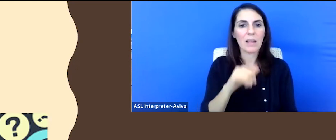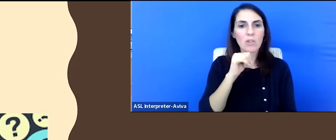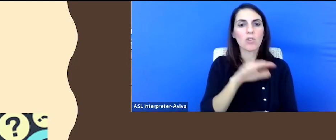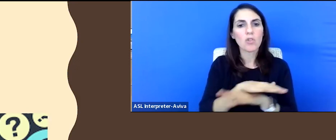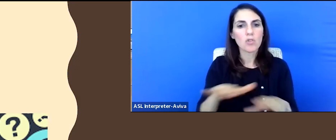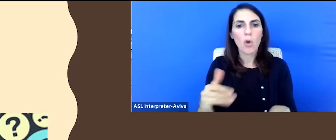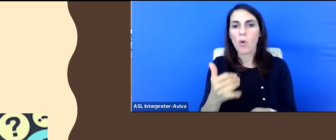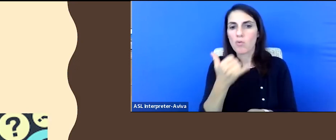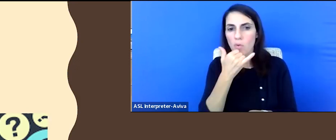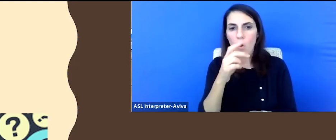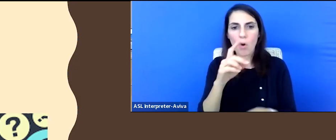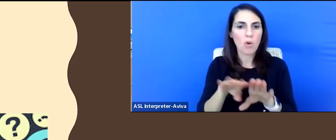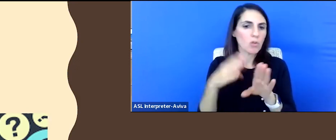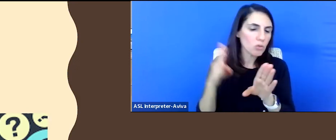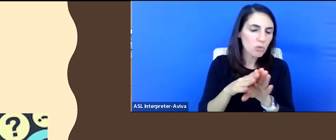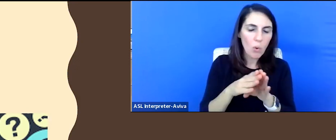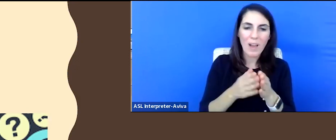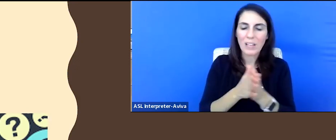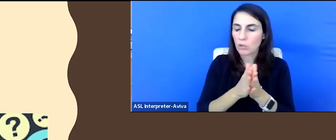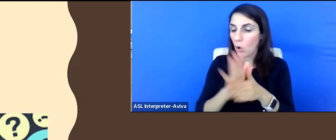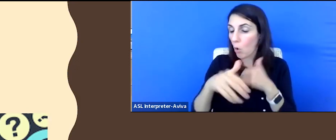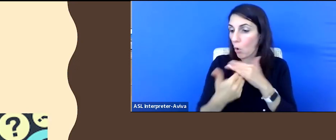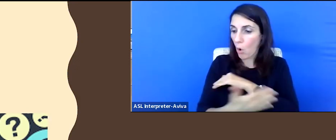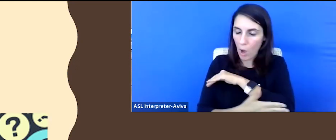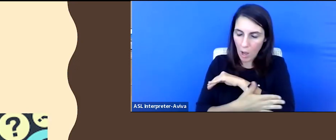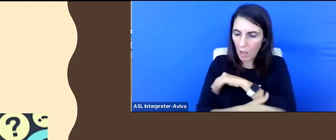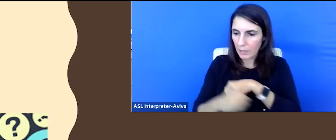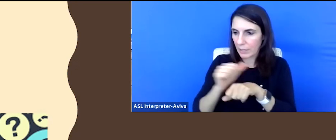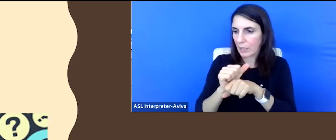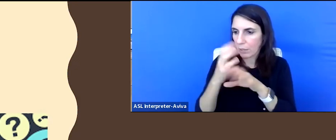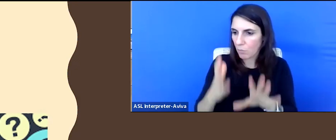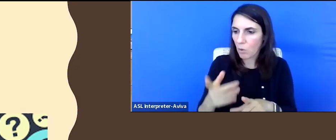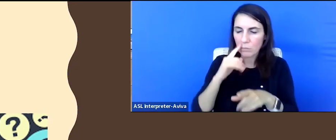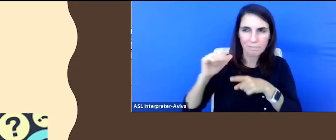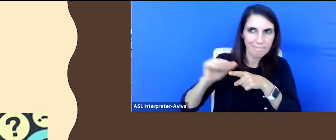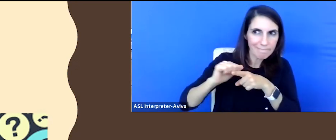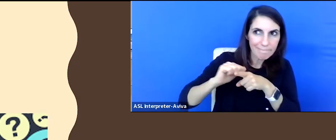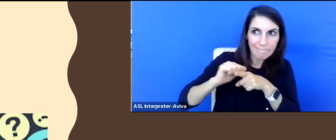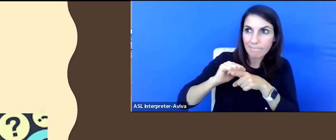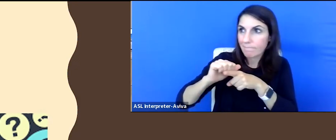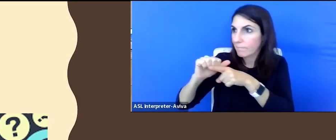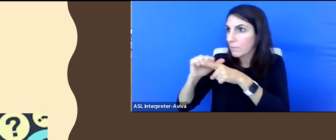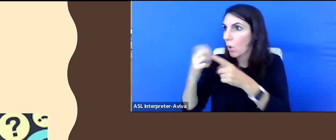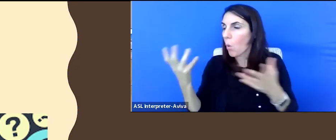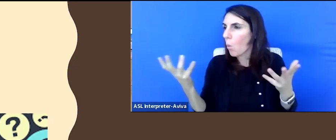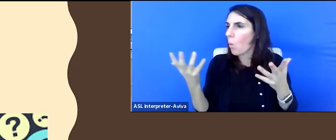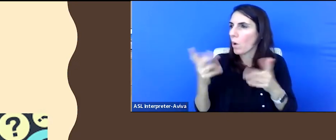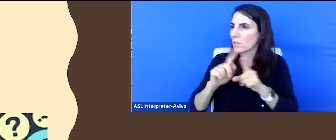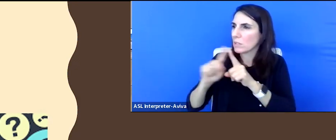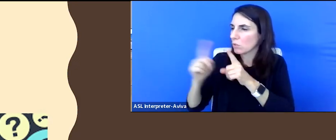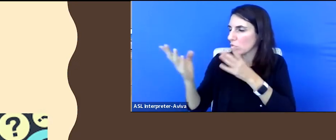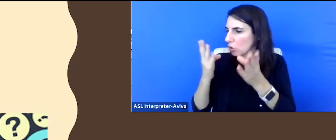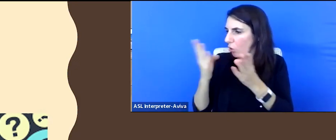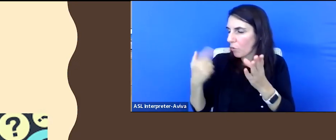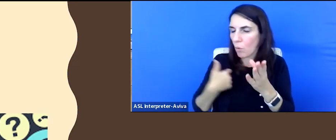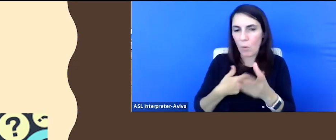that thought, all county employees were trained about the different services the county itself provides, because we're a large